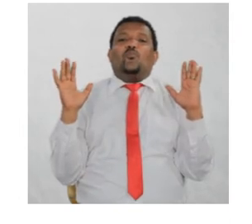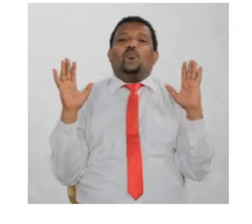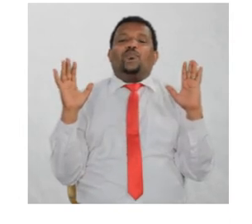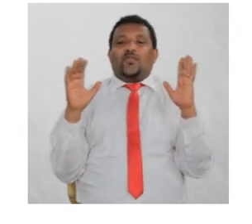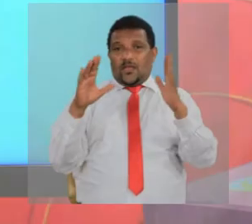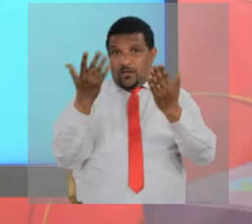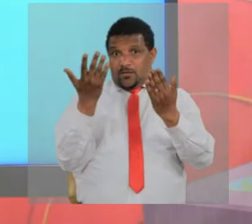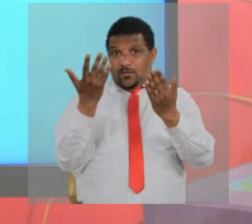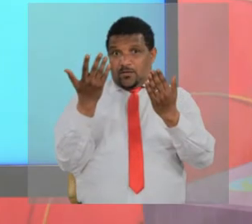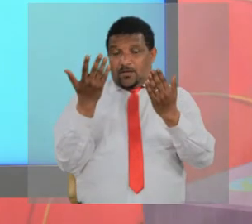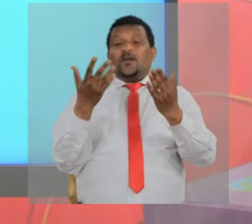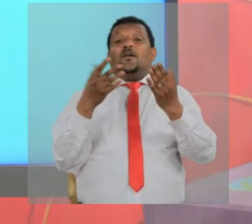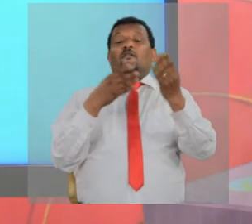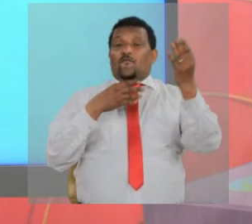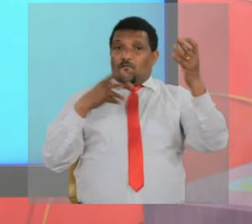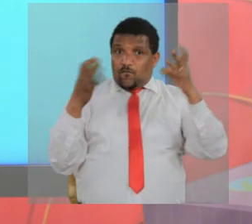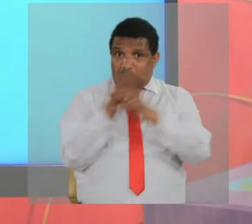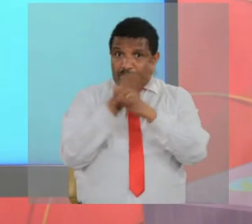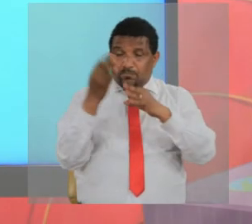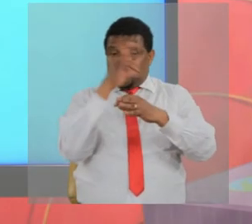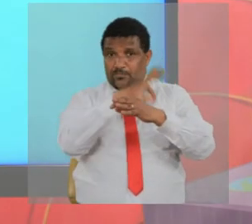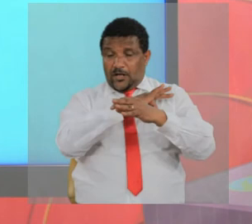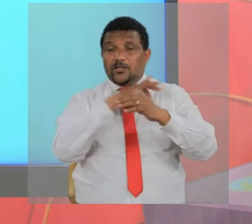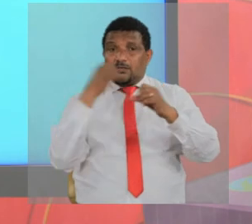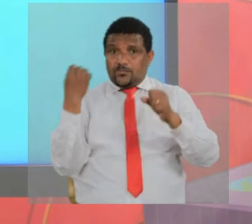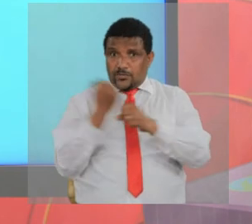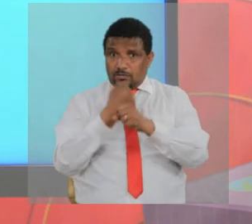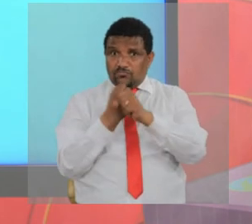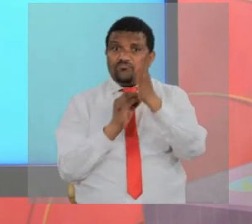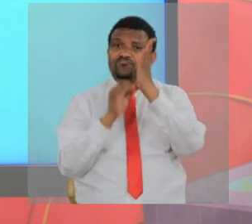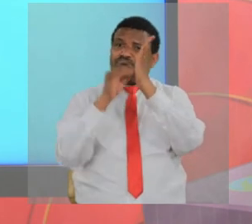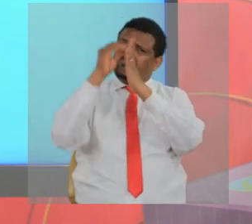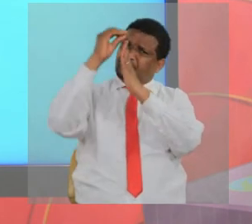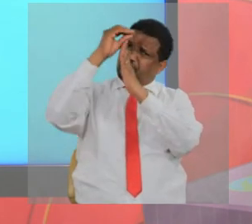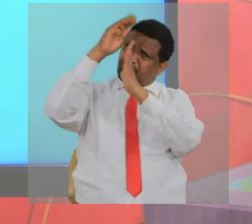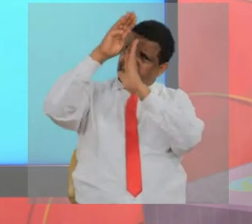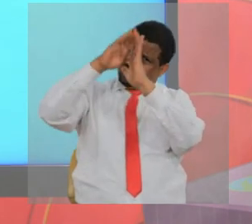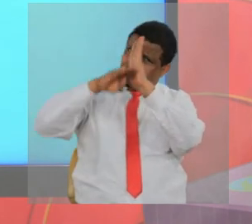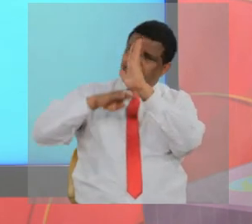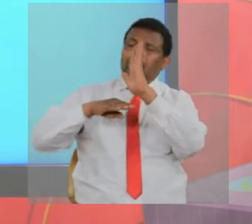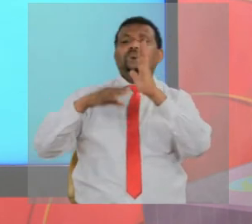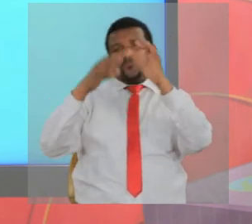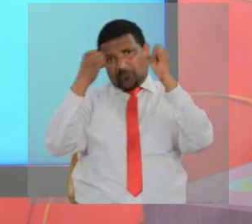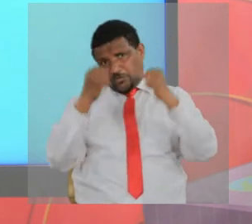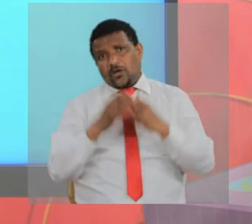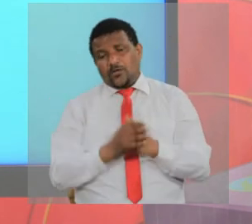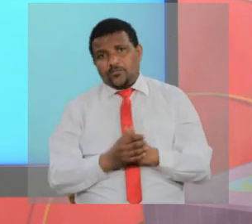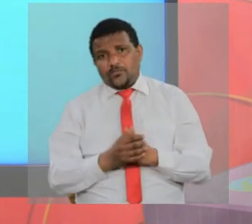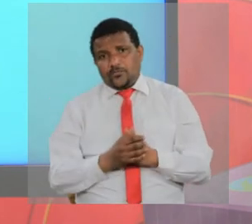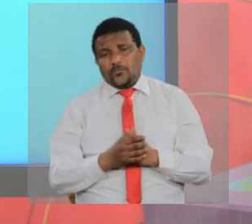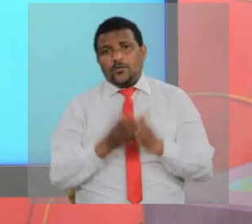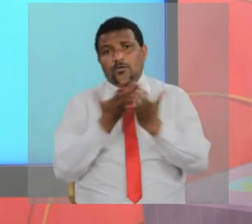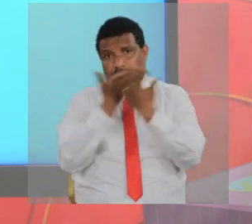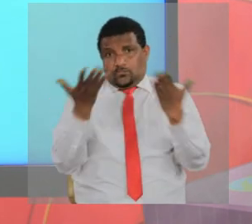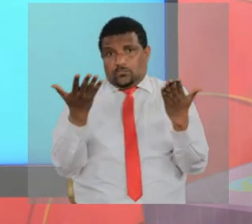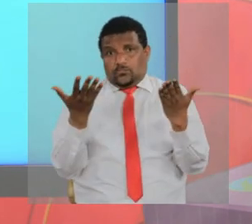The firm is price maker. The firm can increase or decrease the price of its